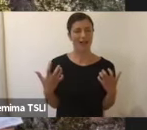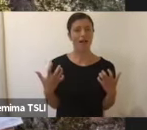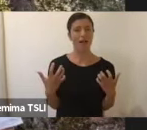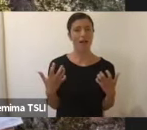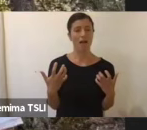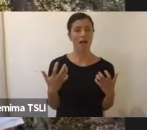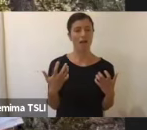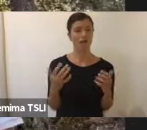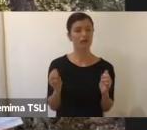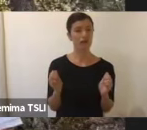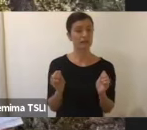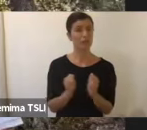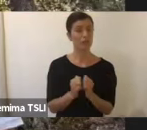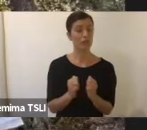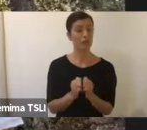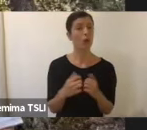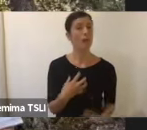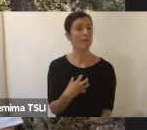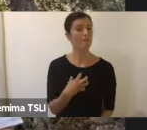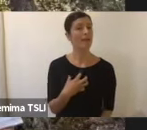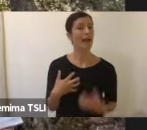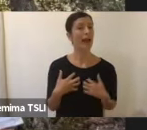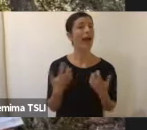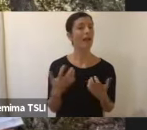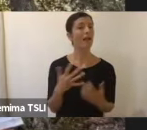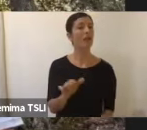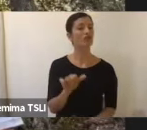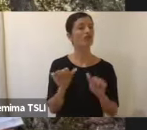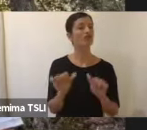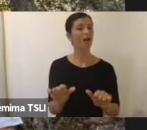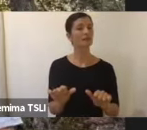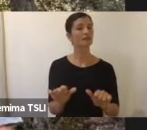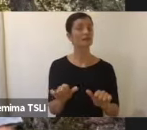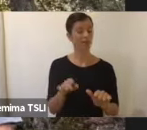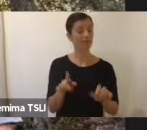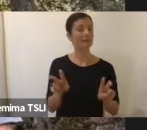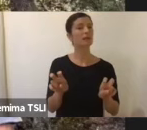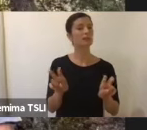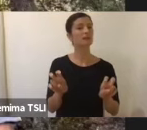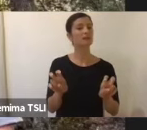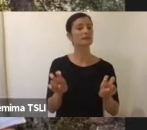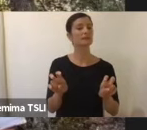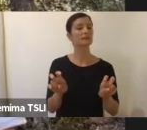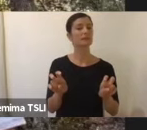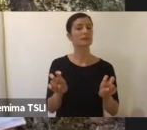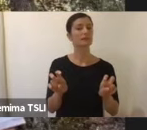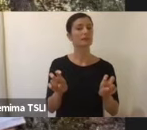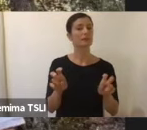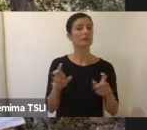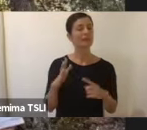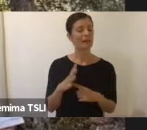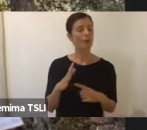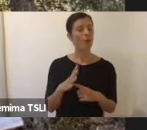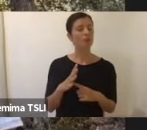fear and anger from my perspective involved in this subject um and I think it it it's important to be